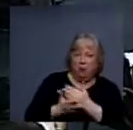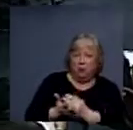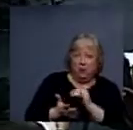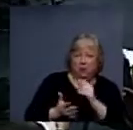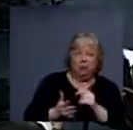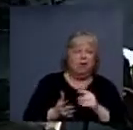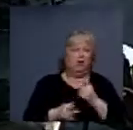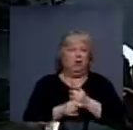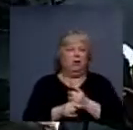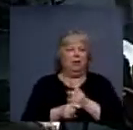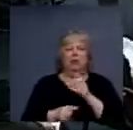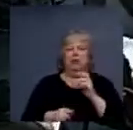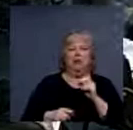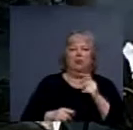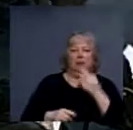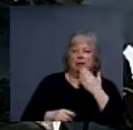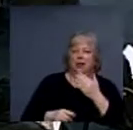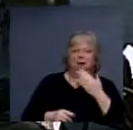you. Thank you, Mr. Rakob.